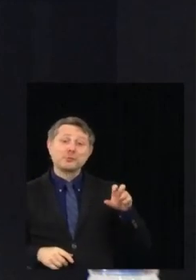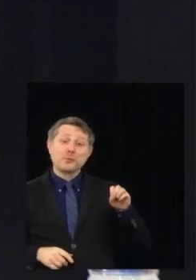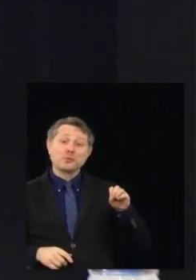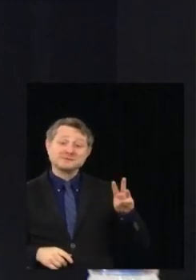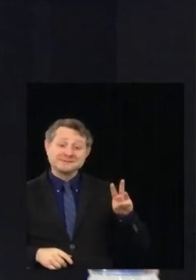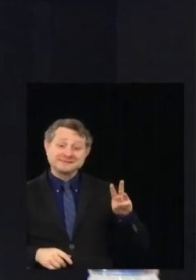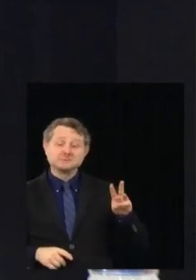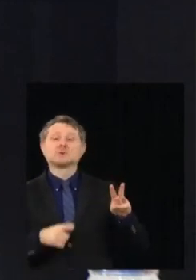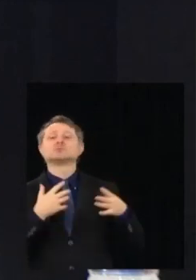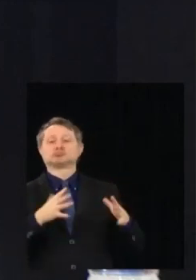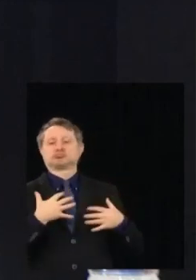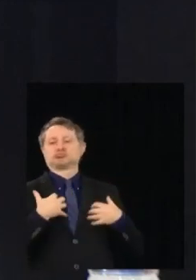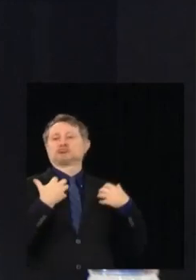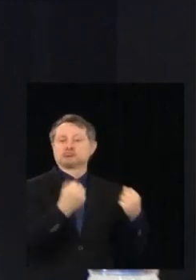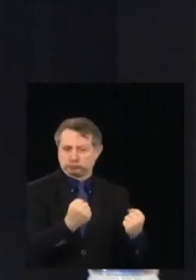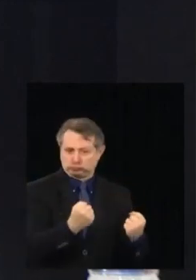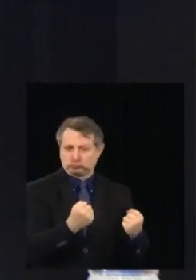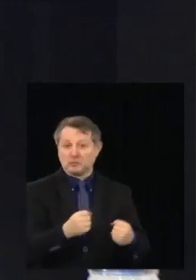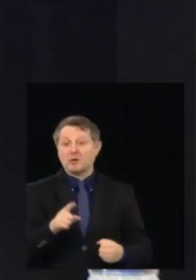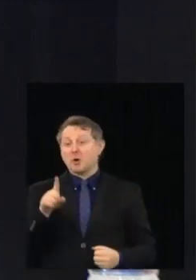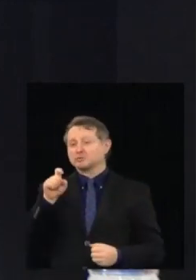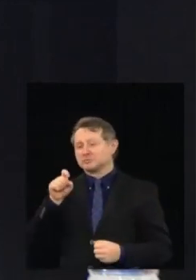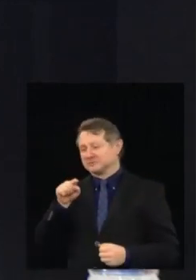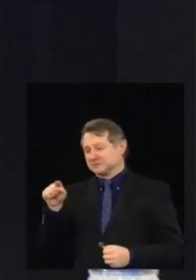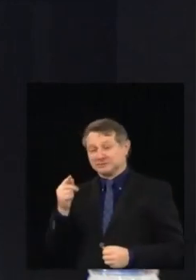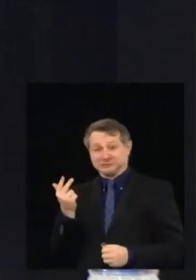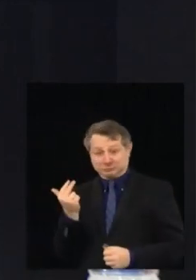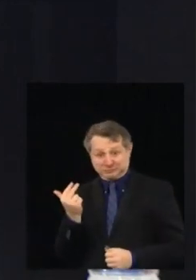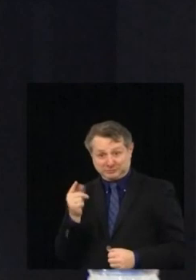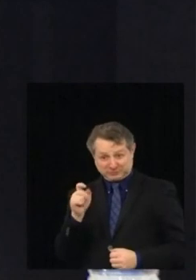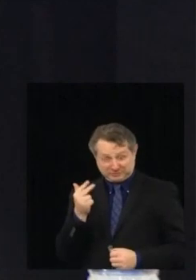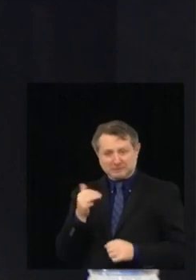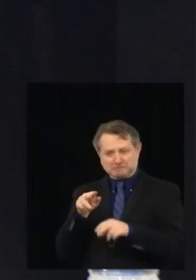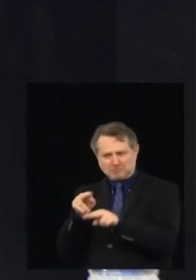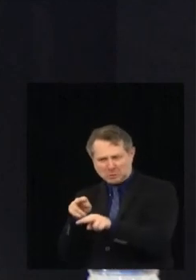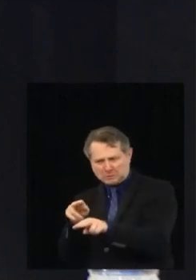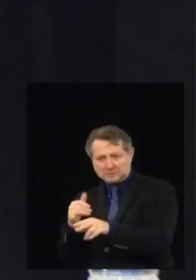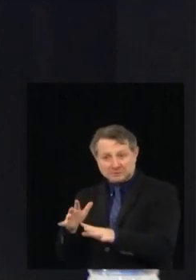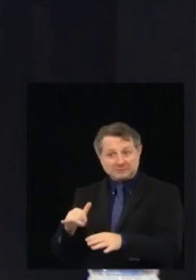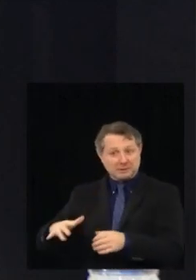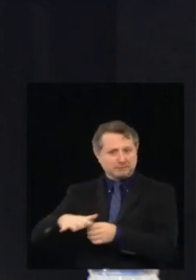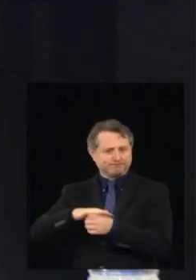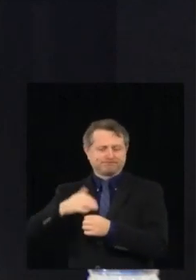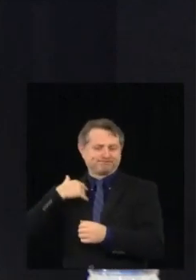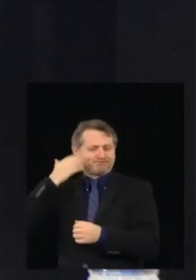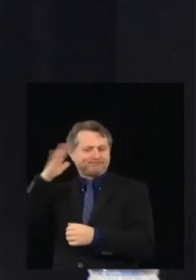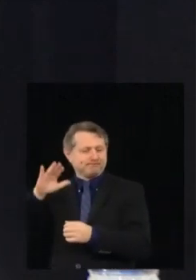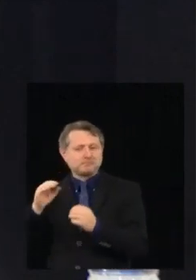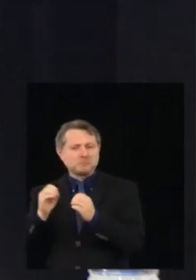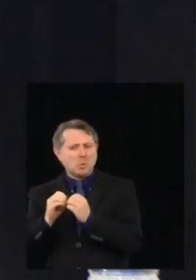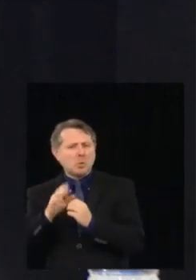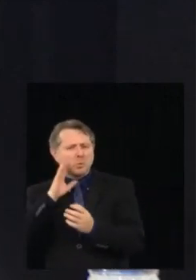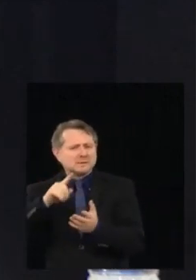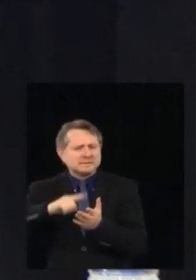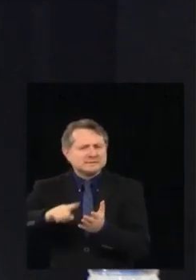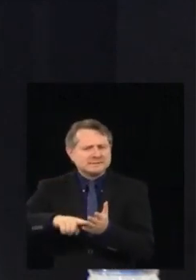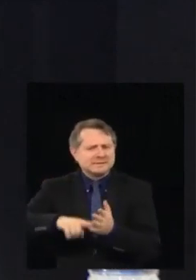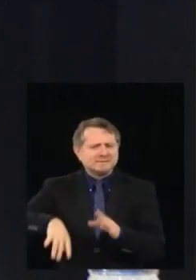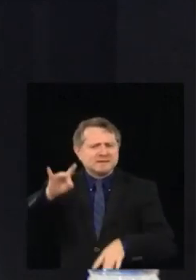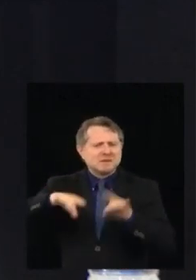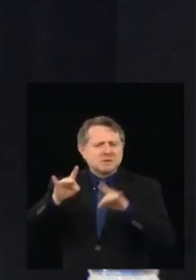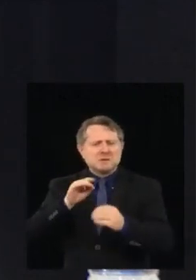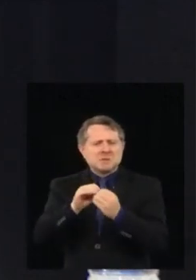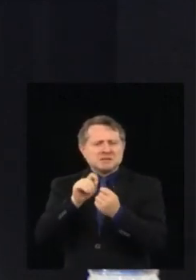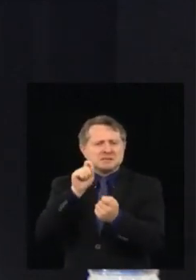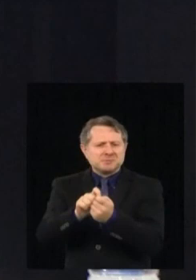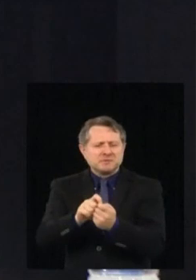specific outbreak you're referencing. I will look in Green Meadow, so I'll look into that as soon as we're finished this and get you a more specific answer back. But if